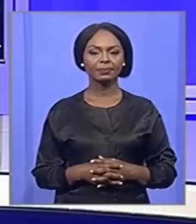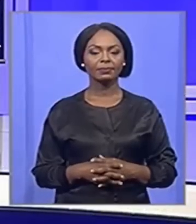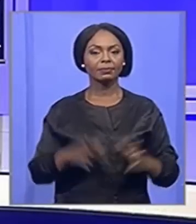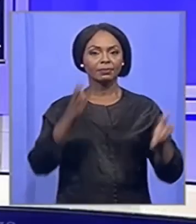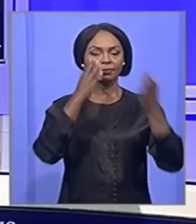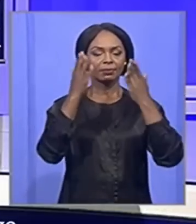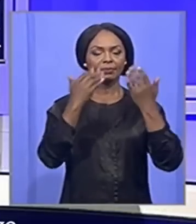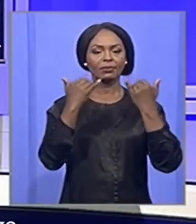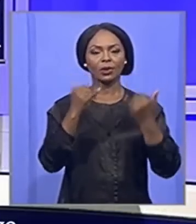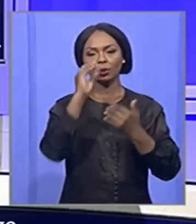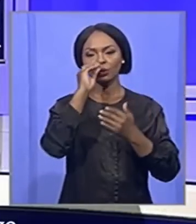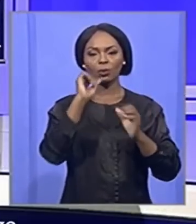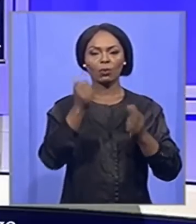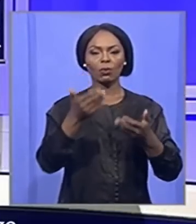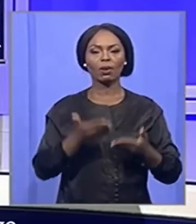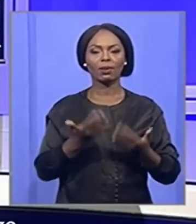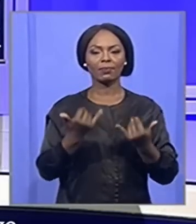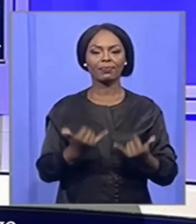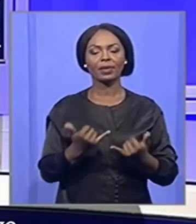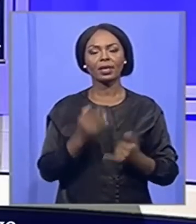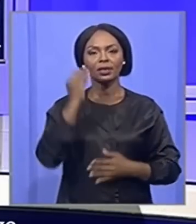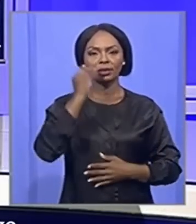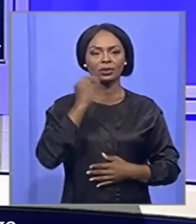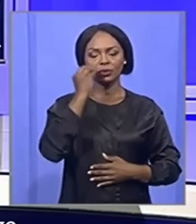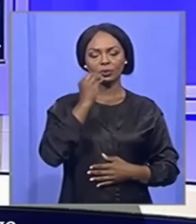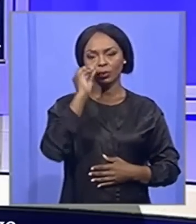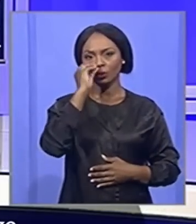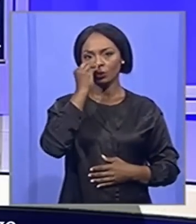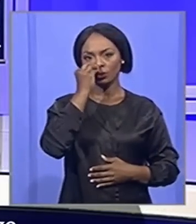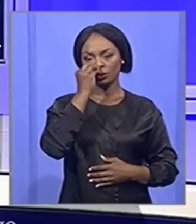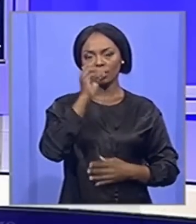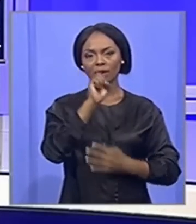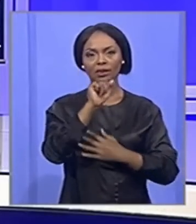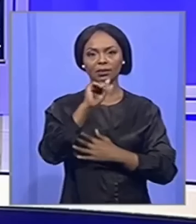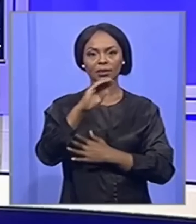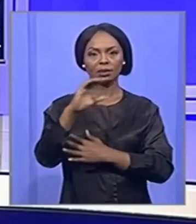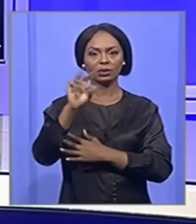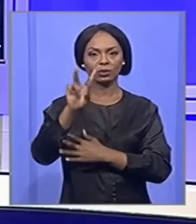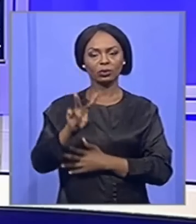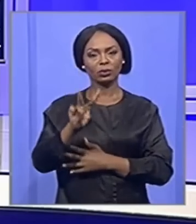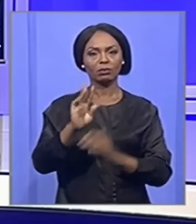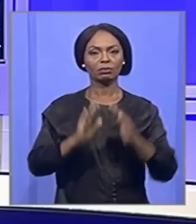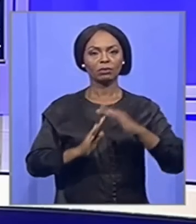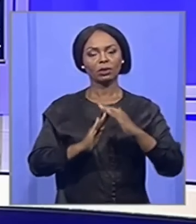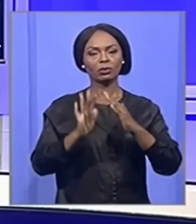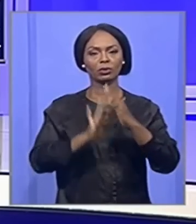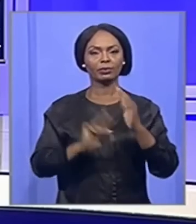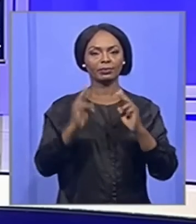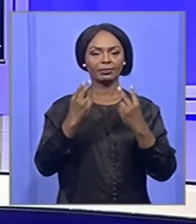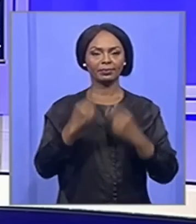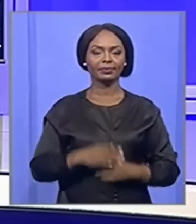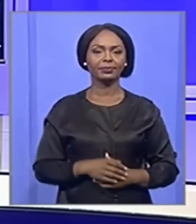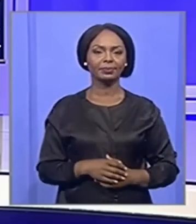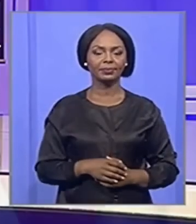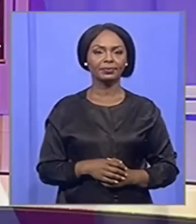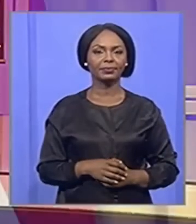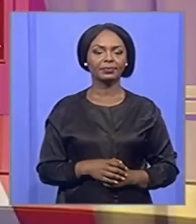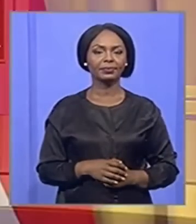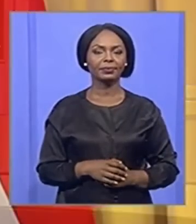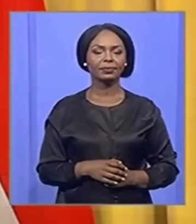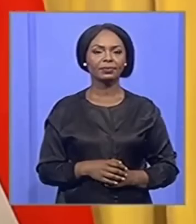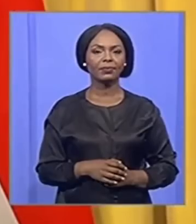Dumelang baheso la moetswe kgasong ena ya ditaba tsa Sesotho ho SABC 2 empa ha re qale ka dihlooho tsa tsona.